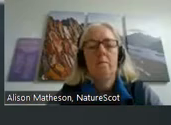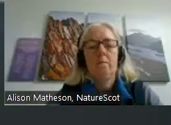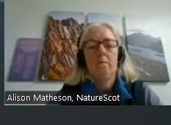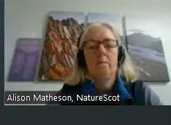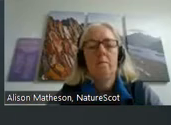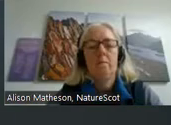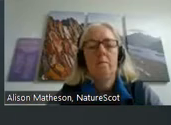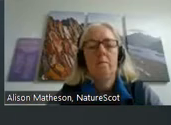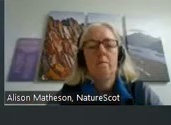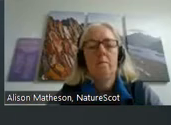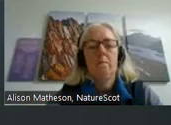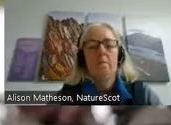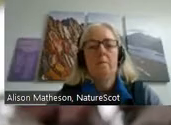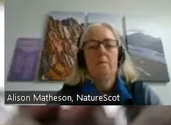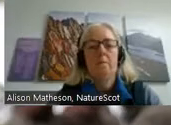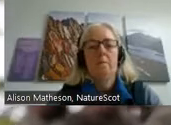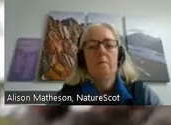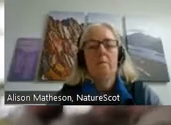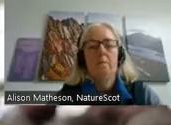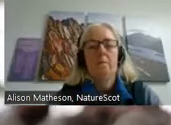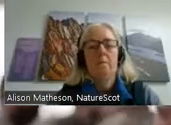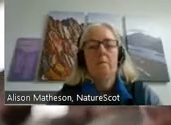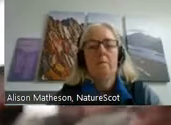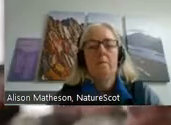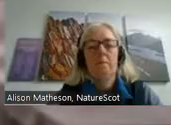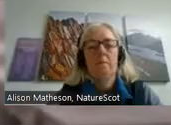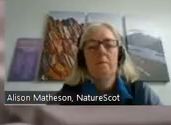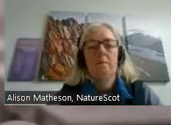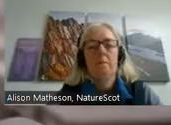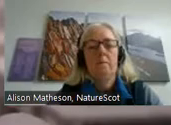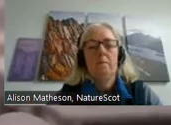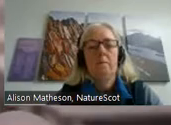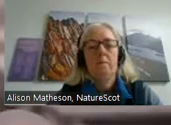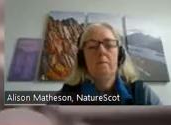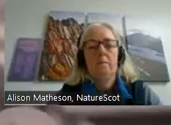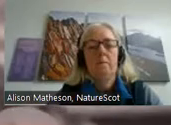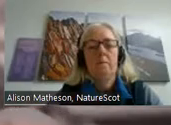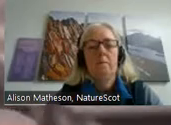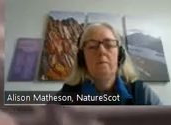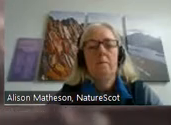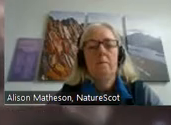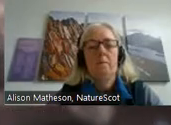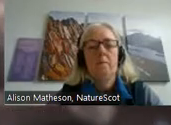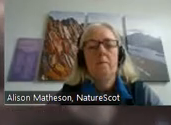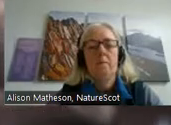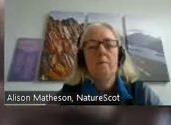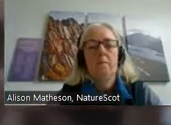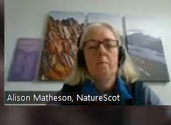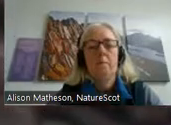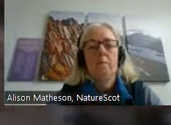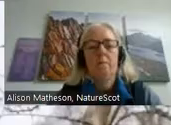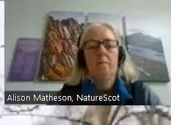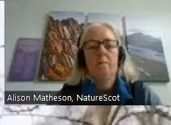to human health, our economy, and our whole society. We must transform the way we interact with the world around us. We